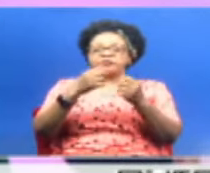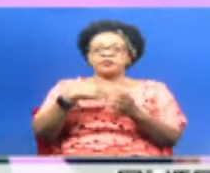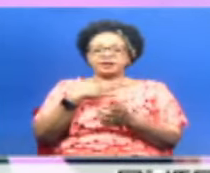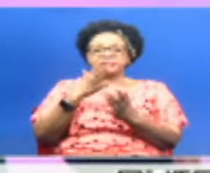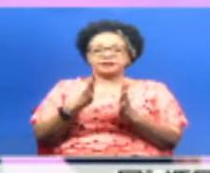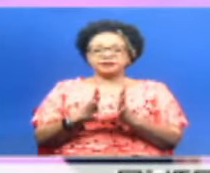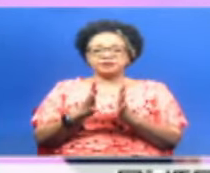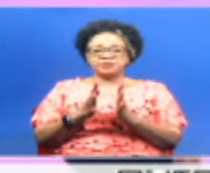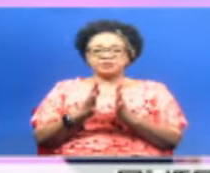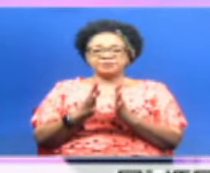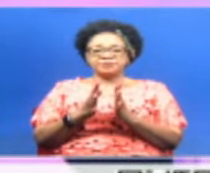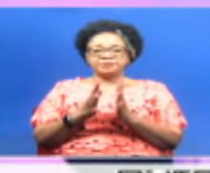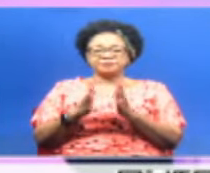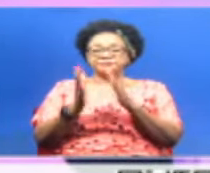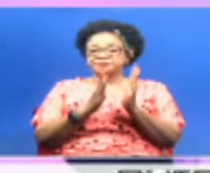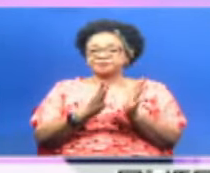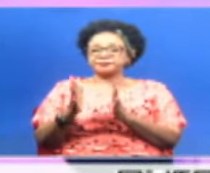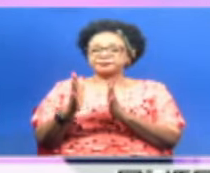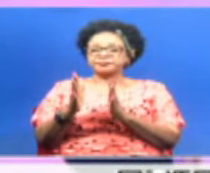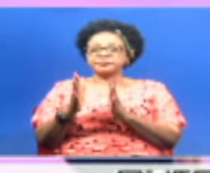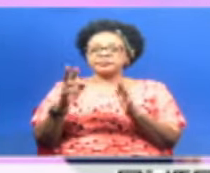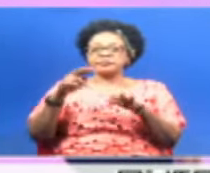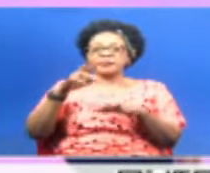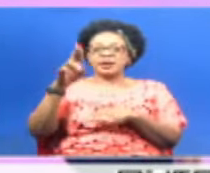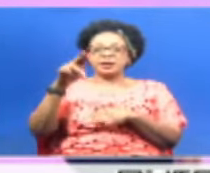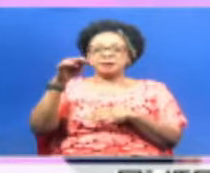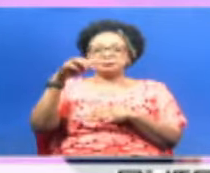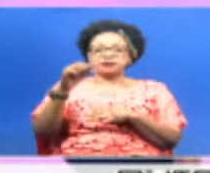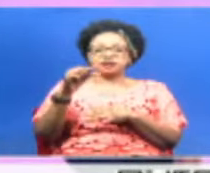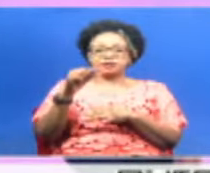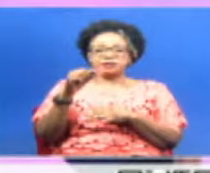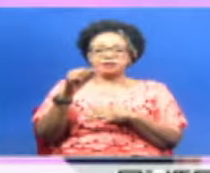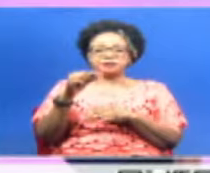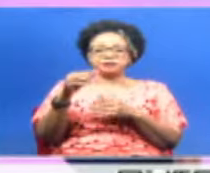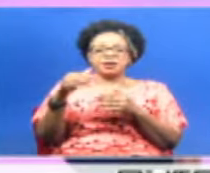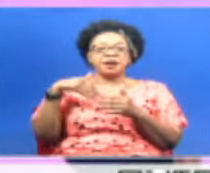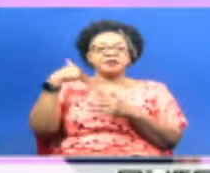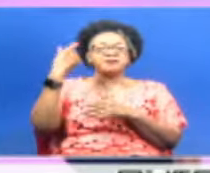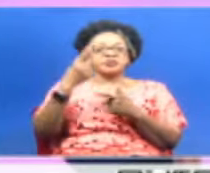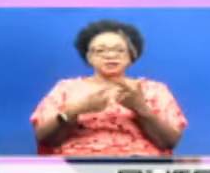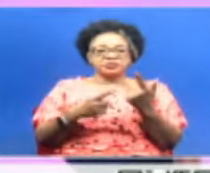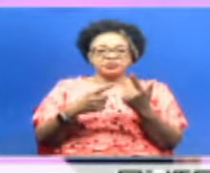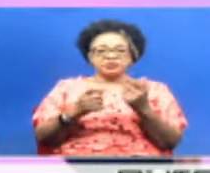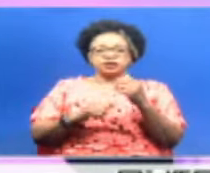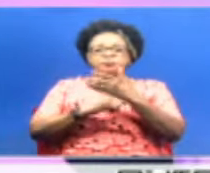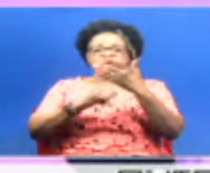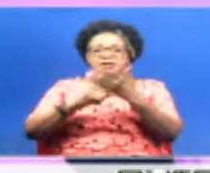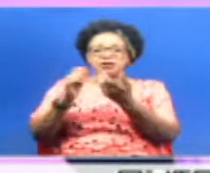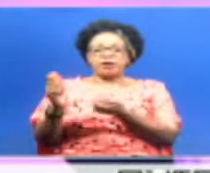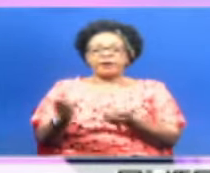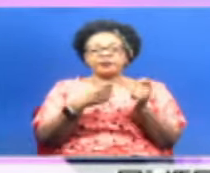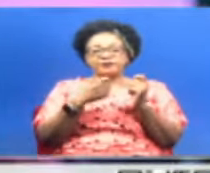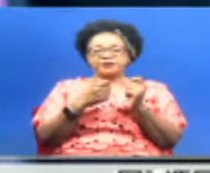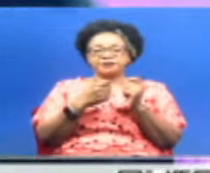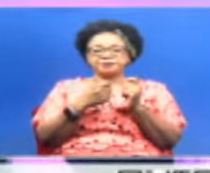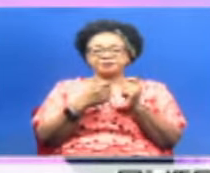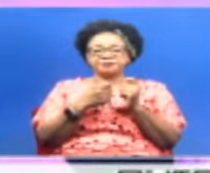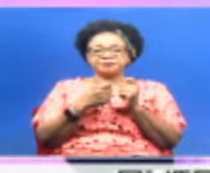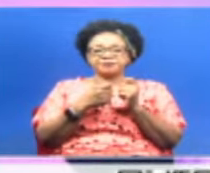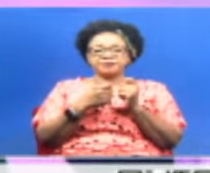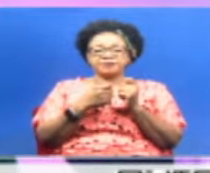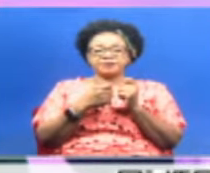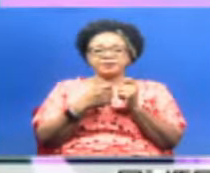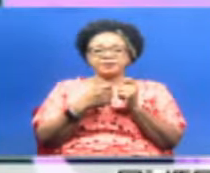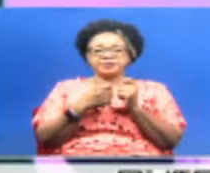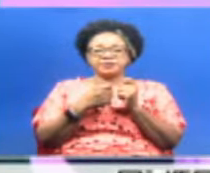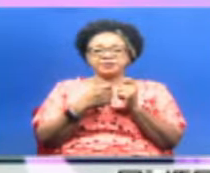of this club, I've seen Nation Media almost every year sponsoring golf as a